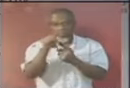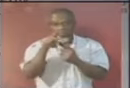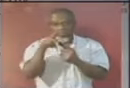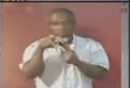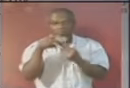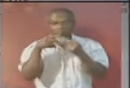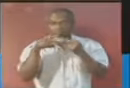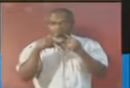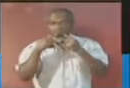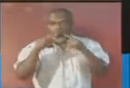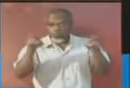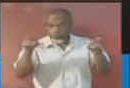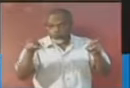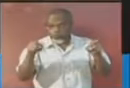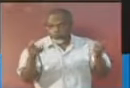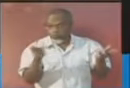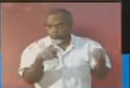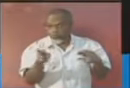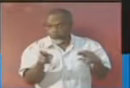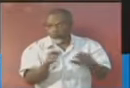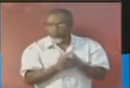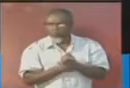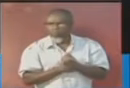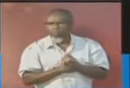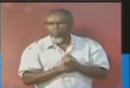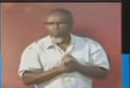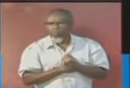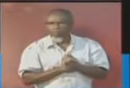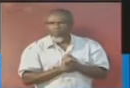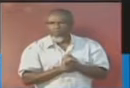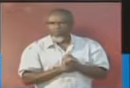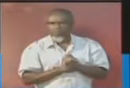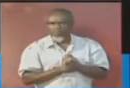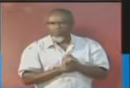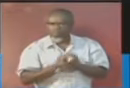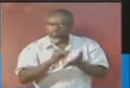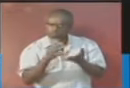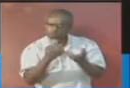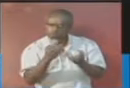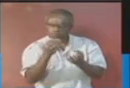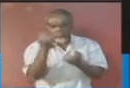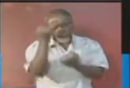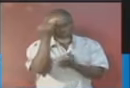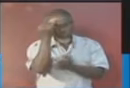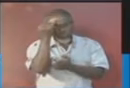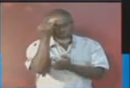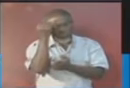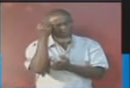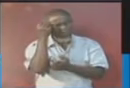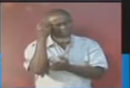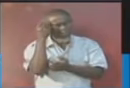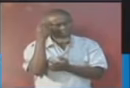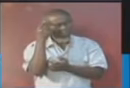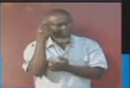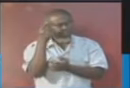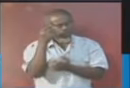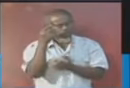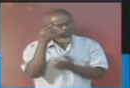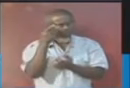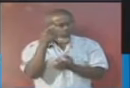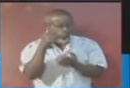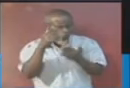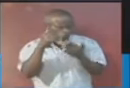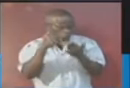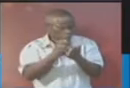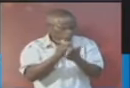Hi, good morning again. I just wanted to find out from the CMO, in terms of the new cases and the figures